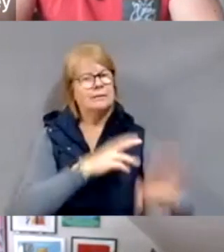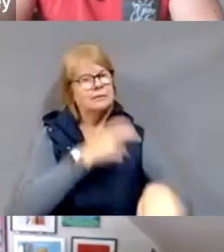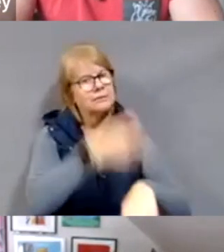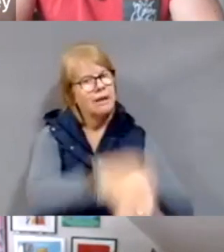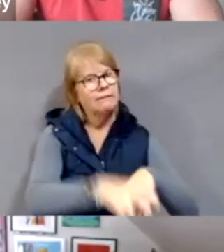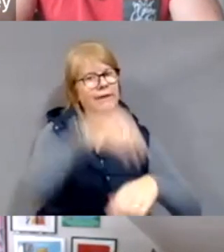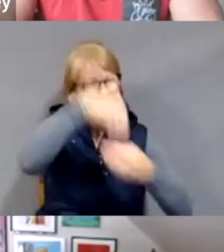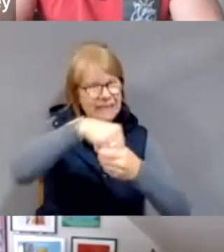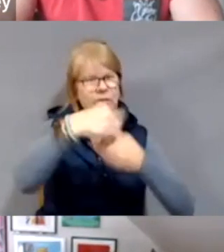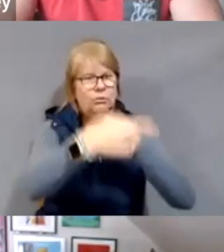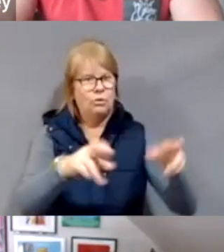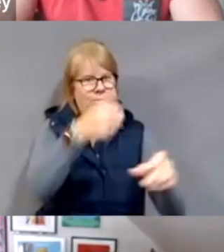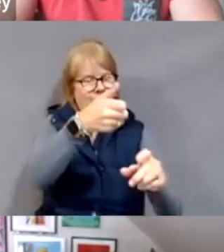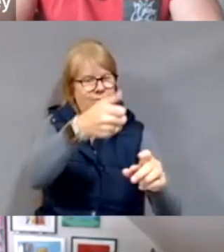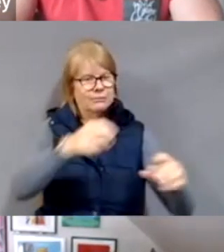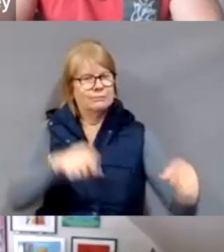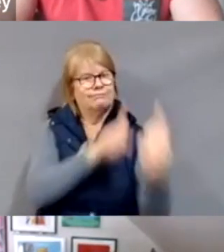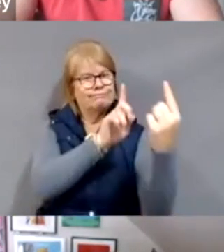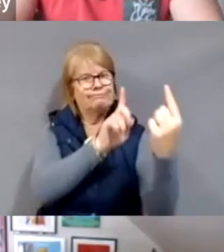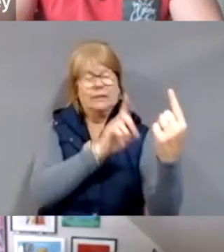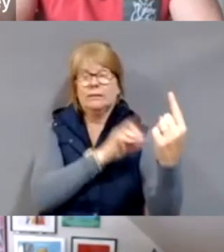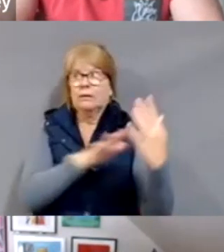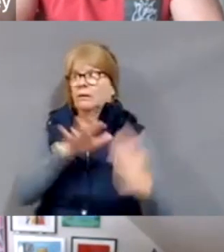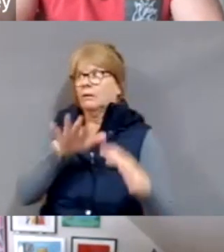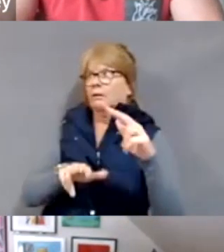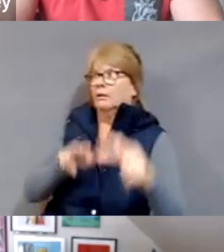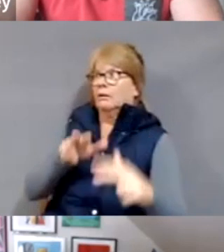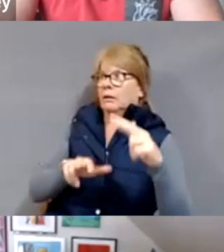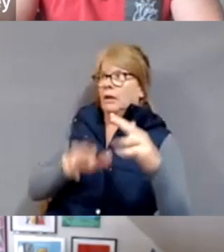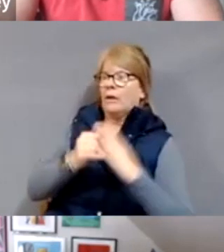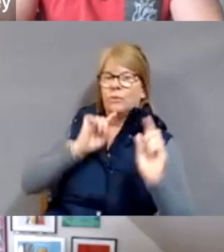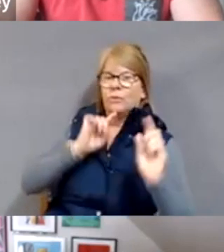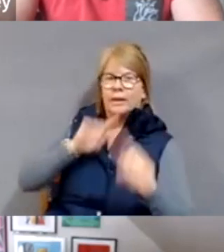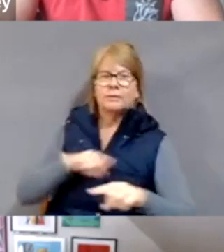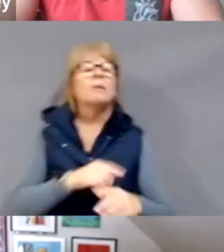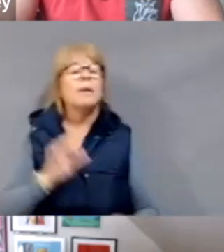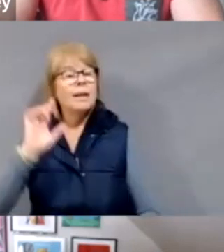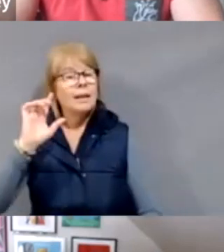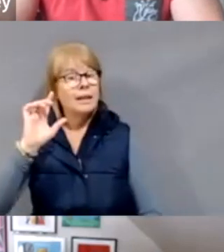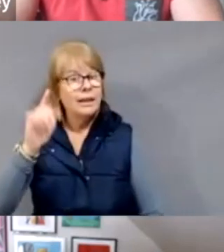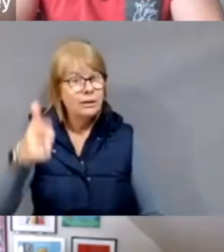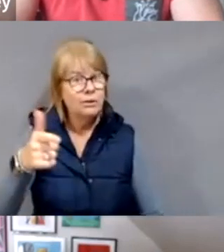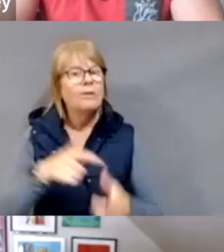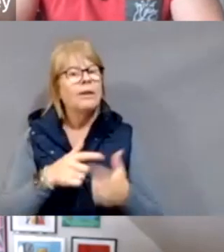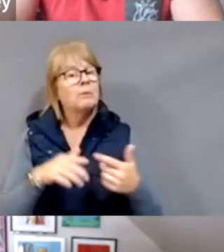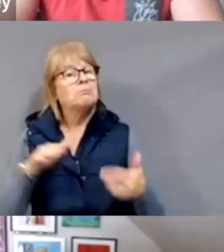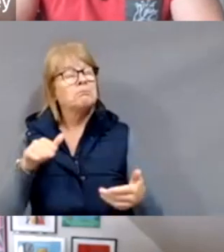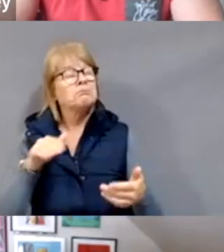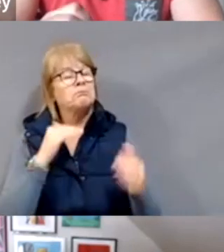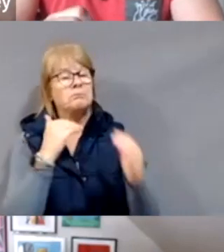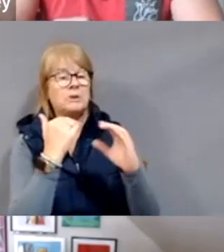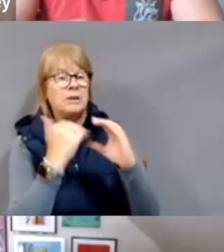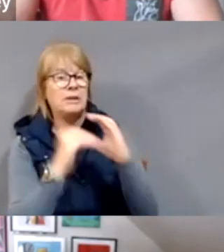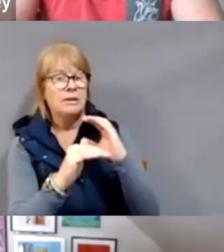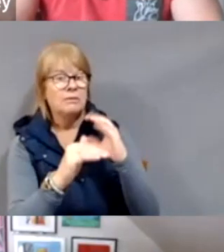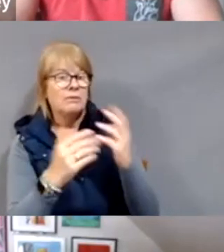the room because it kind of puts someone on the spot. But I would broach it as a subject to say, hey, a